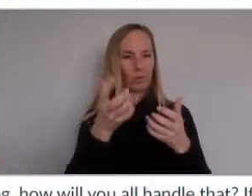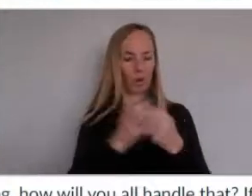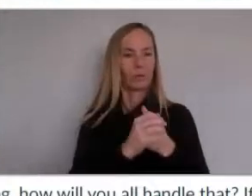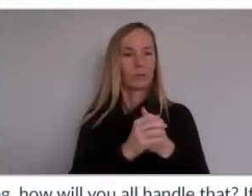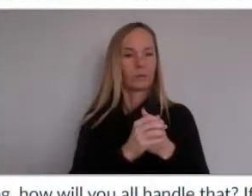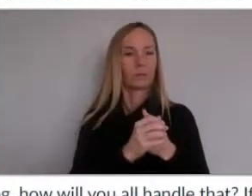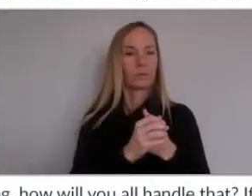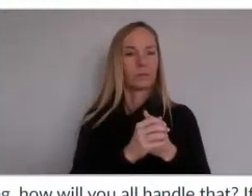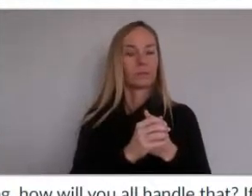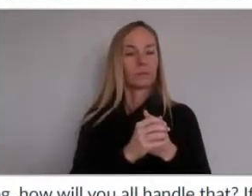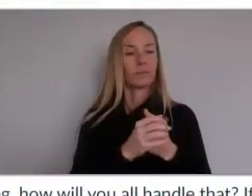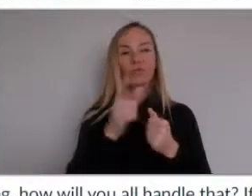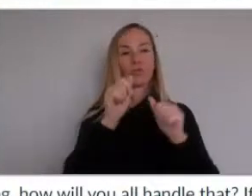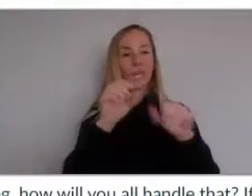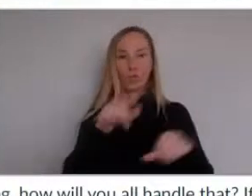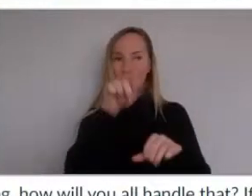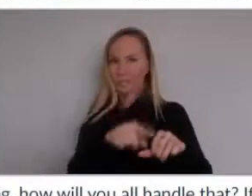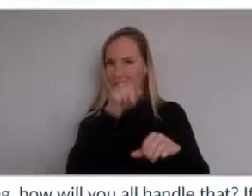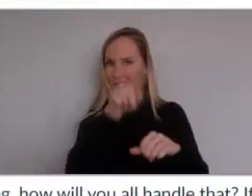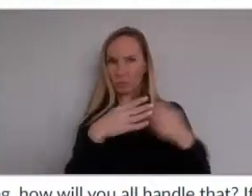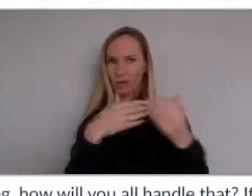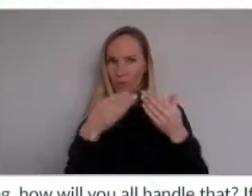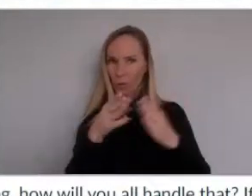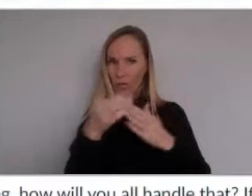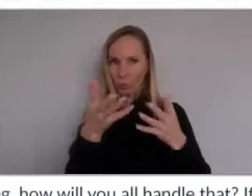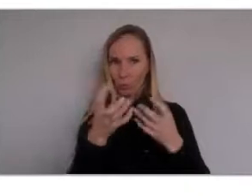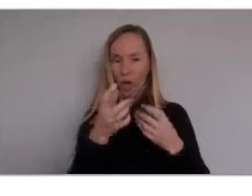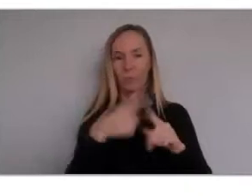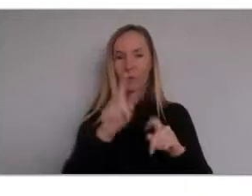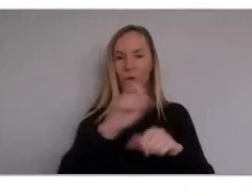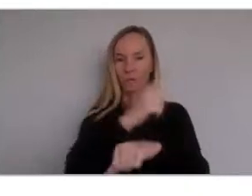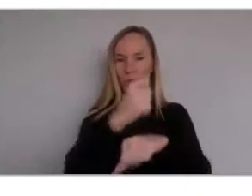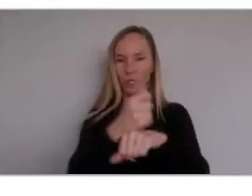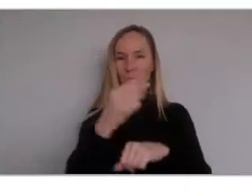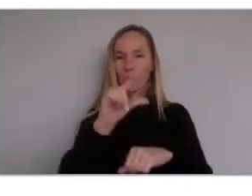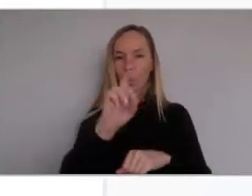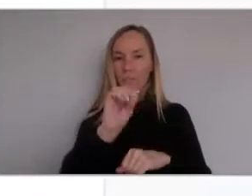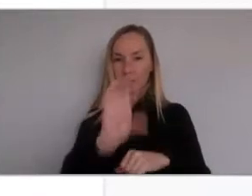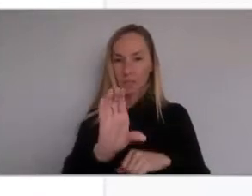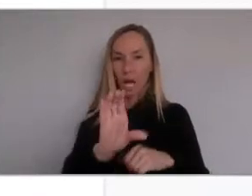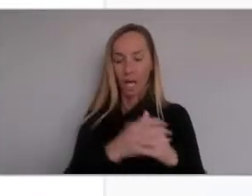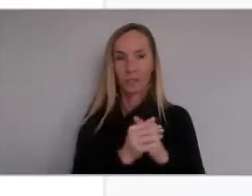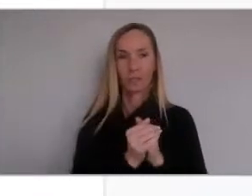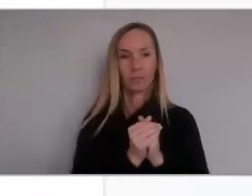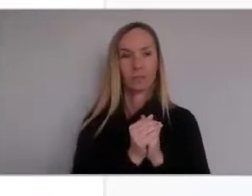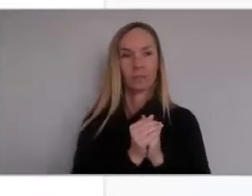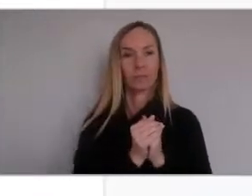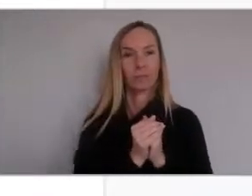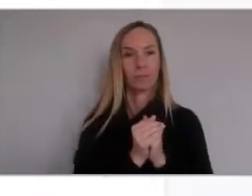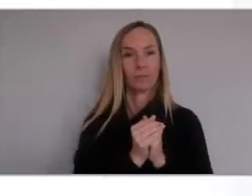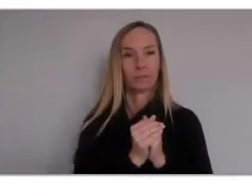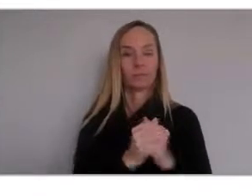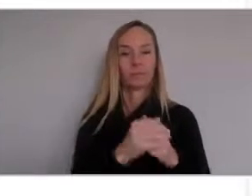reverse this order, of course, however you want to work. So you want to keep a Google Doc to keep track of your